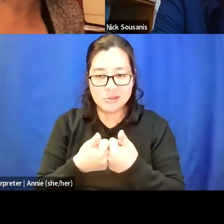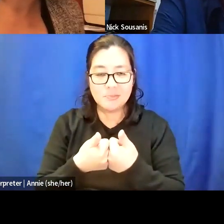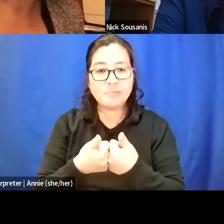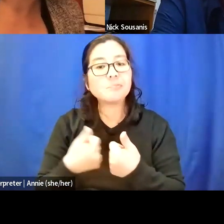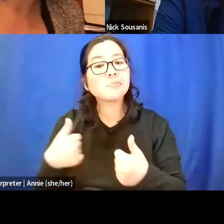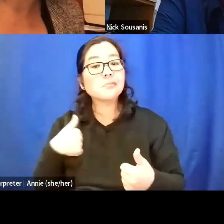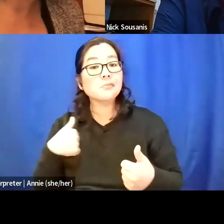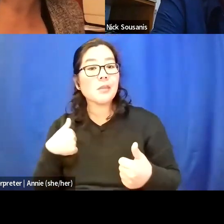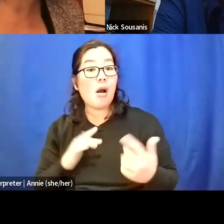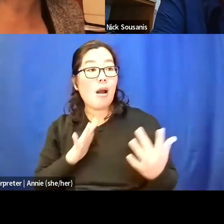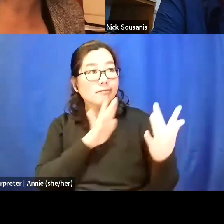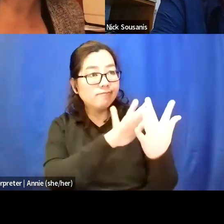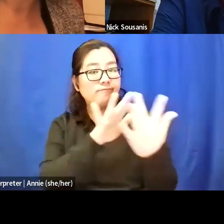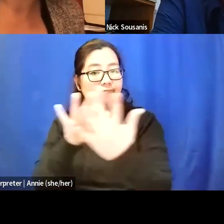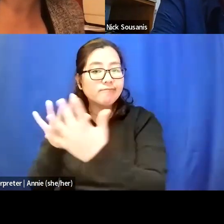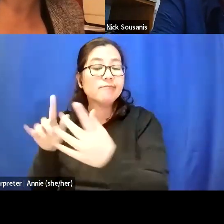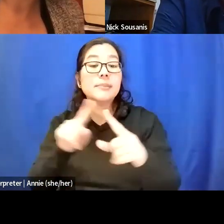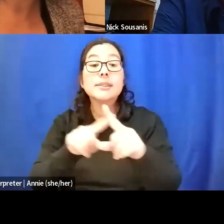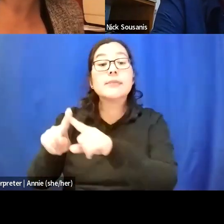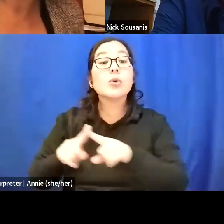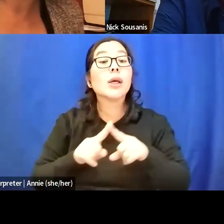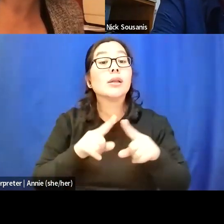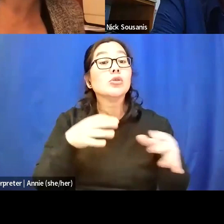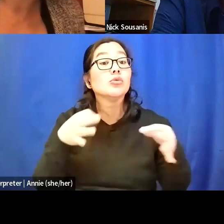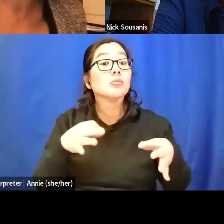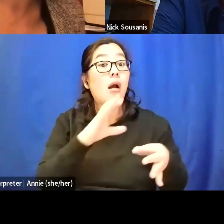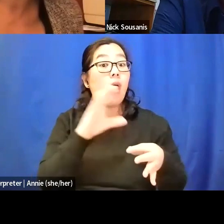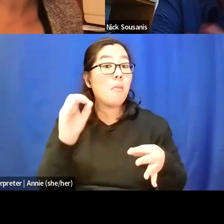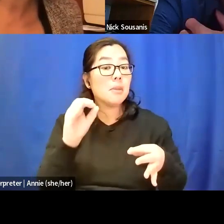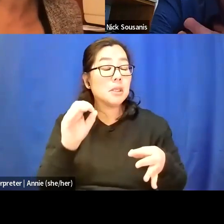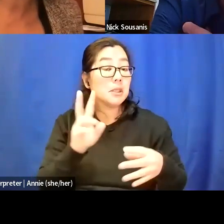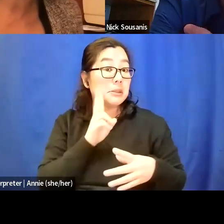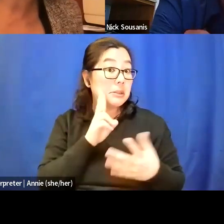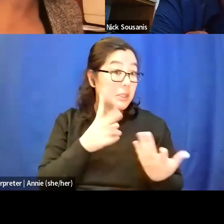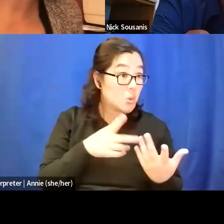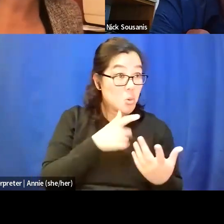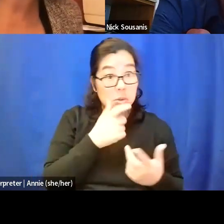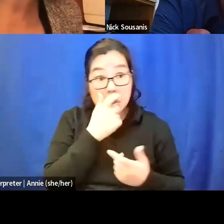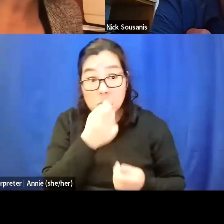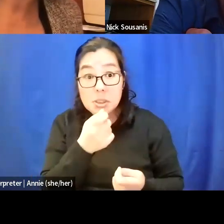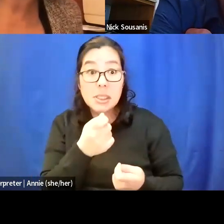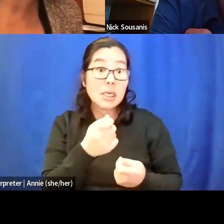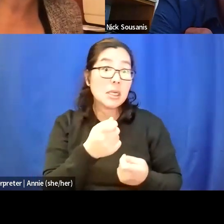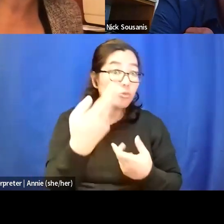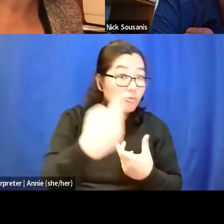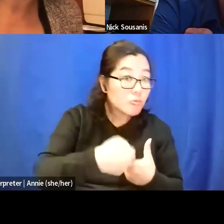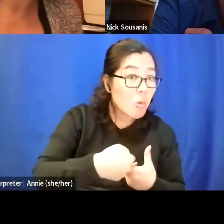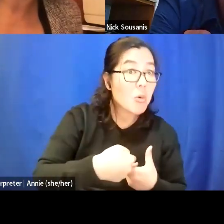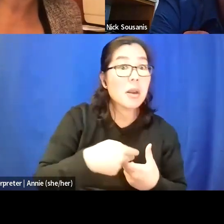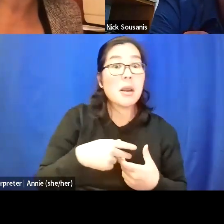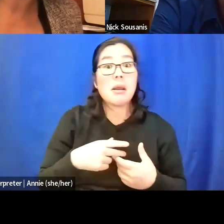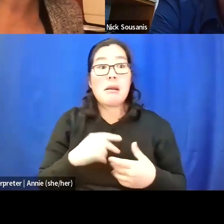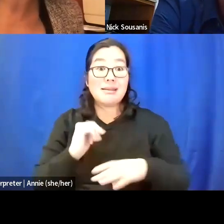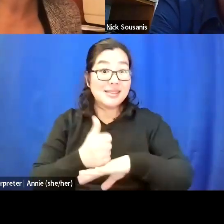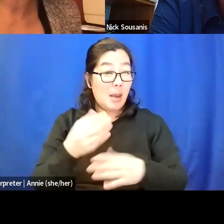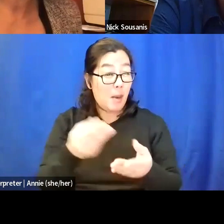out to some different description companies to kind of see who was interested in thinking about this and helping generate a budget of what that